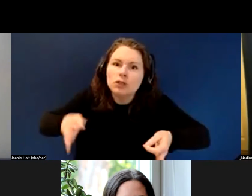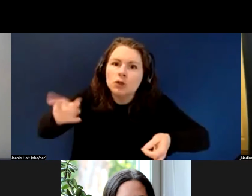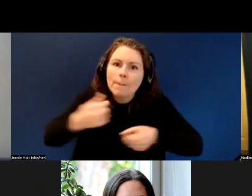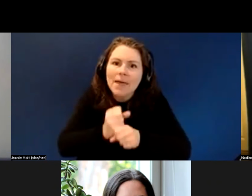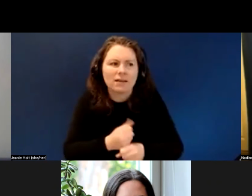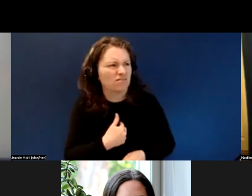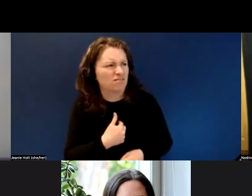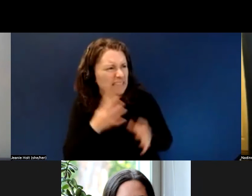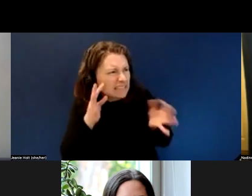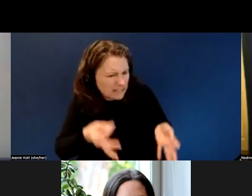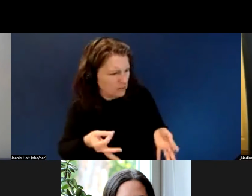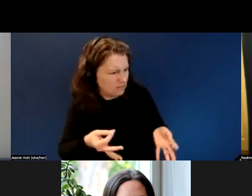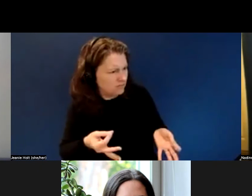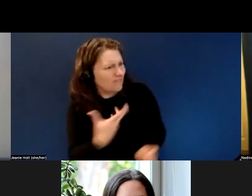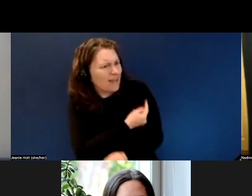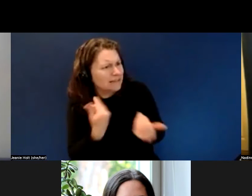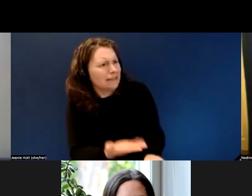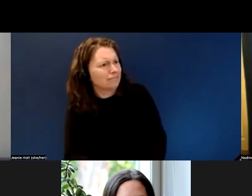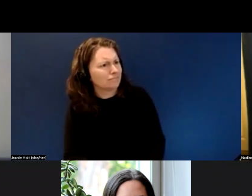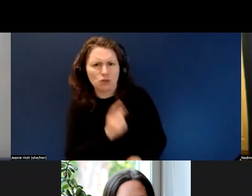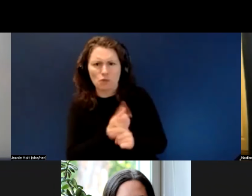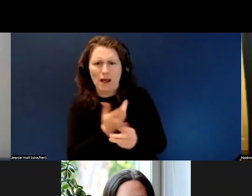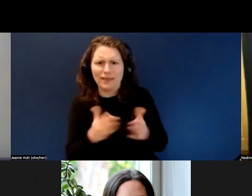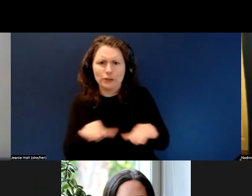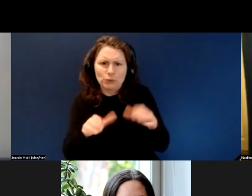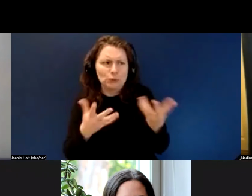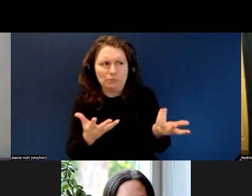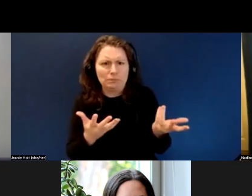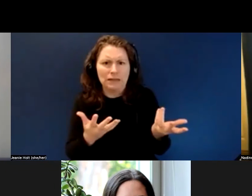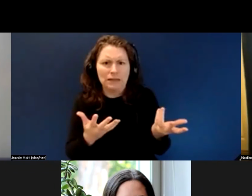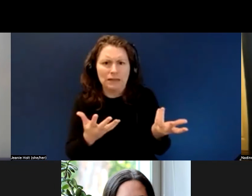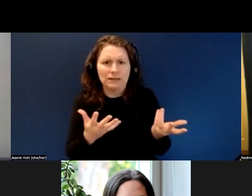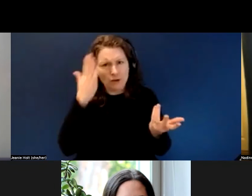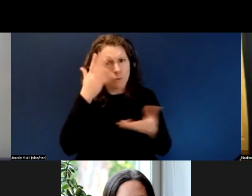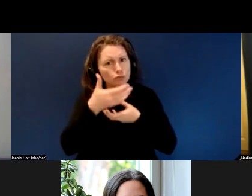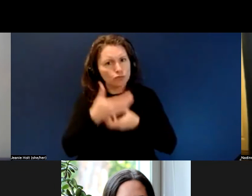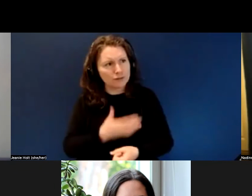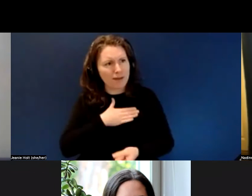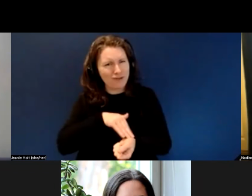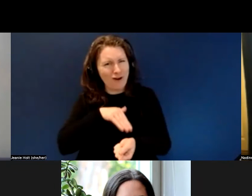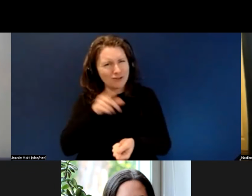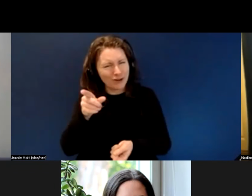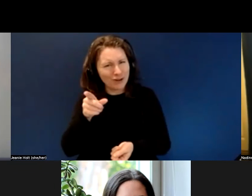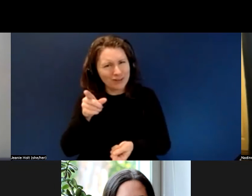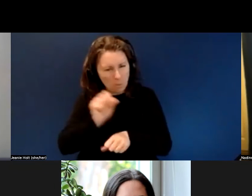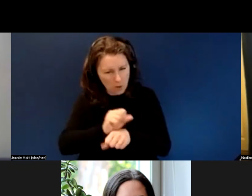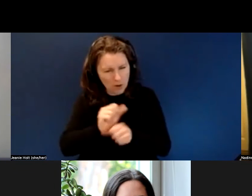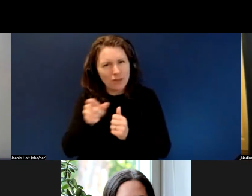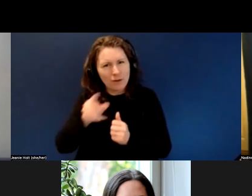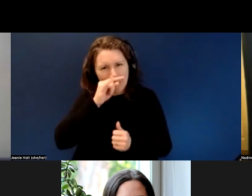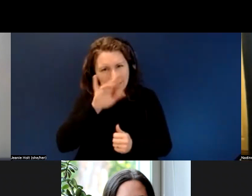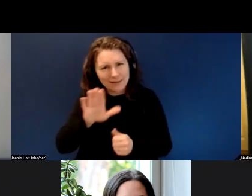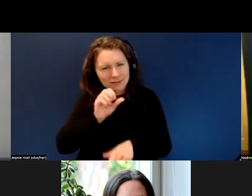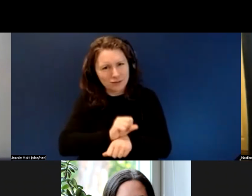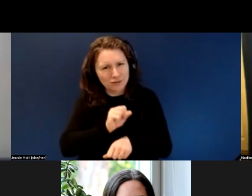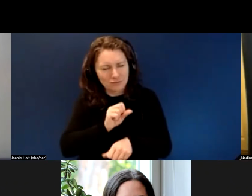me, it wasn't a decision. It was the right thing to do. And I knew that I was going to trust our pediatrician and work with her on